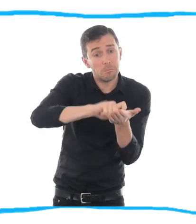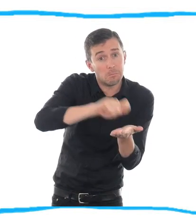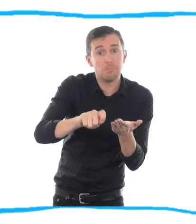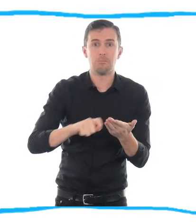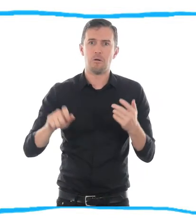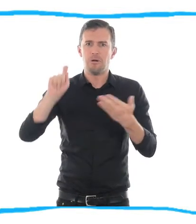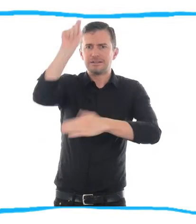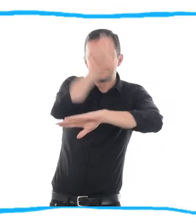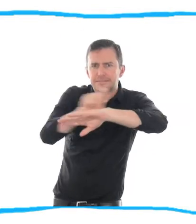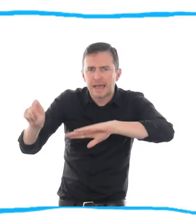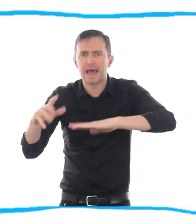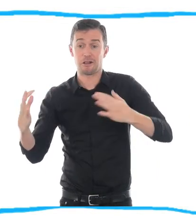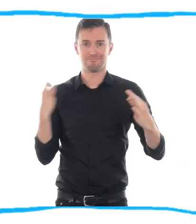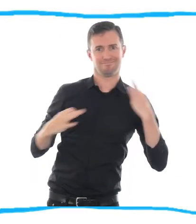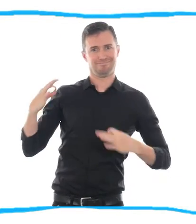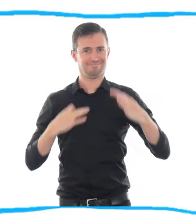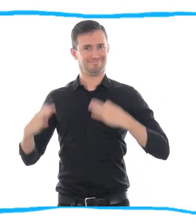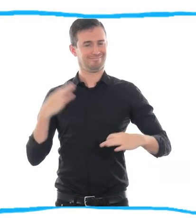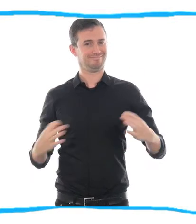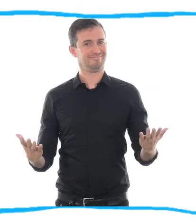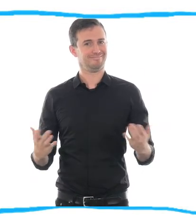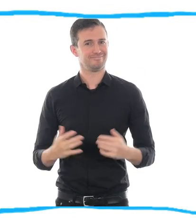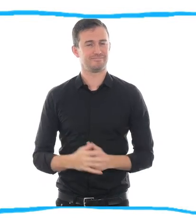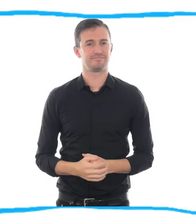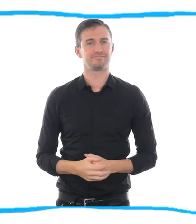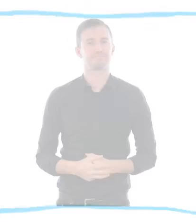presenters, and actors. This adds diversity and richness.